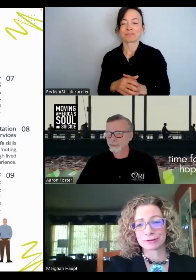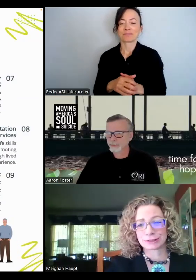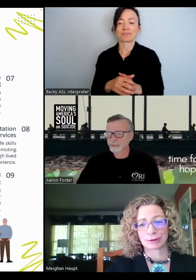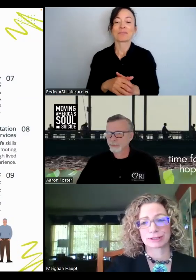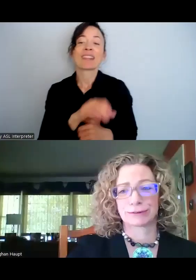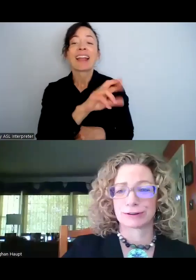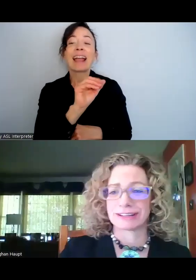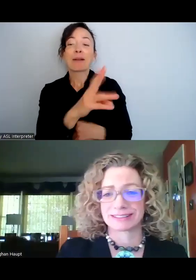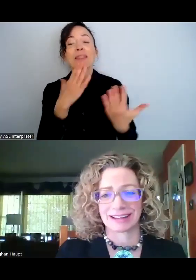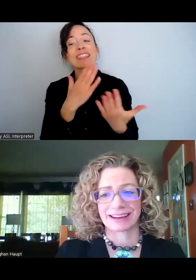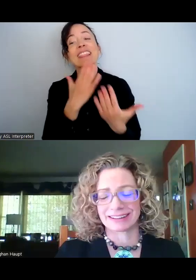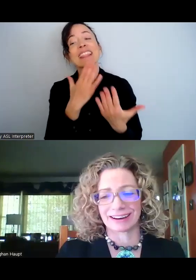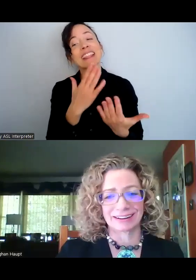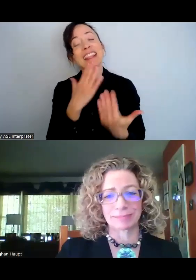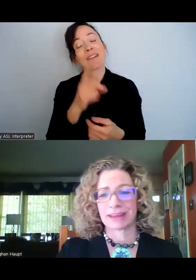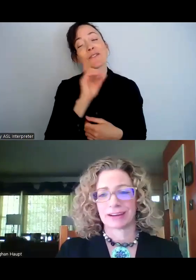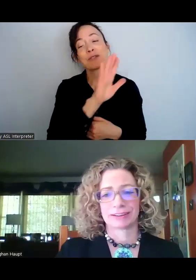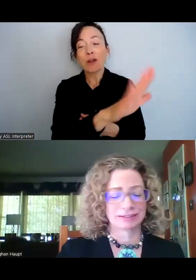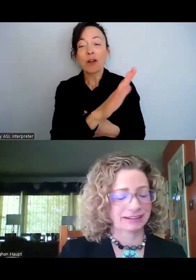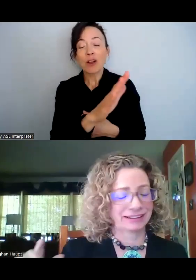Arrow, thank you so much for your insight.